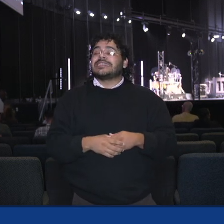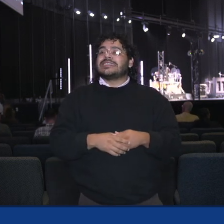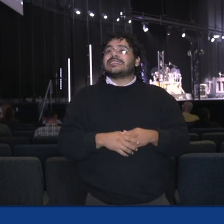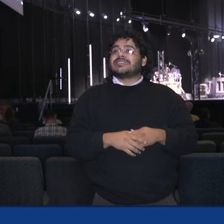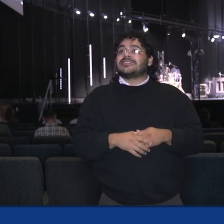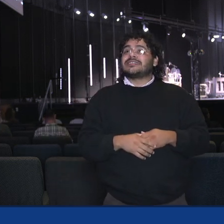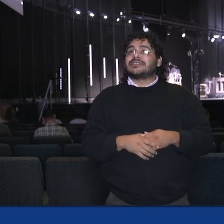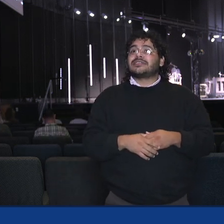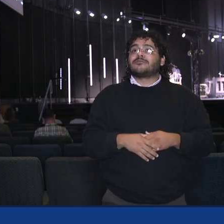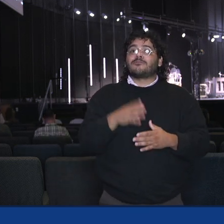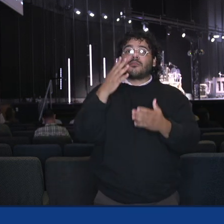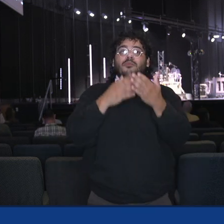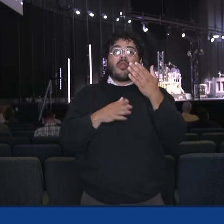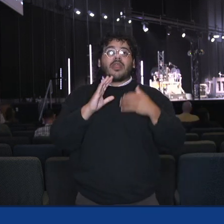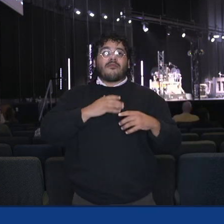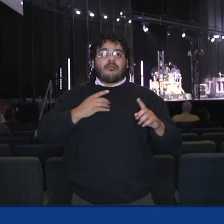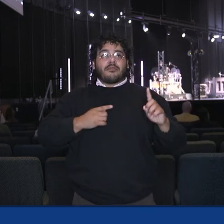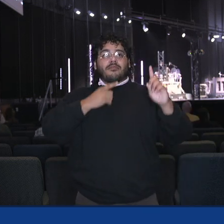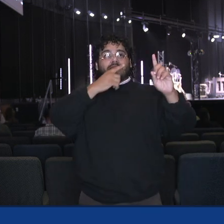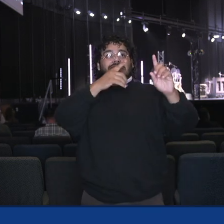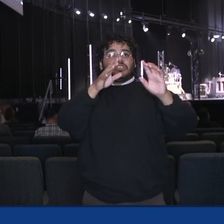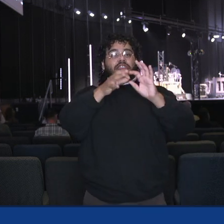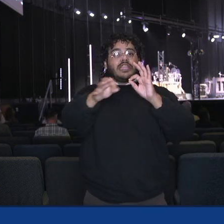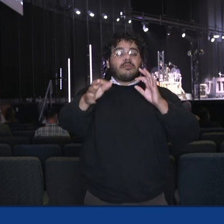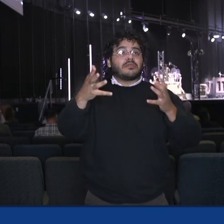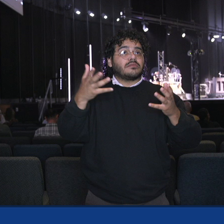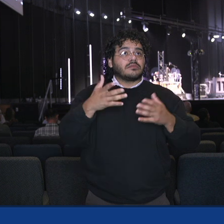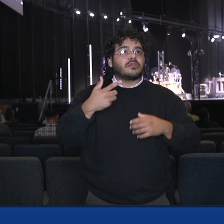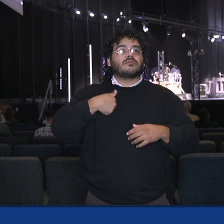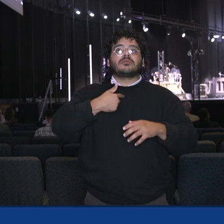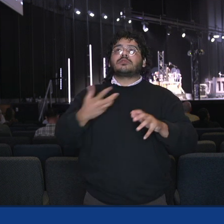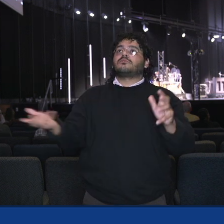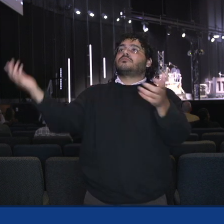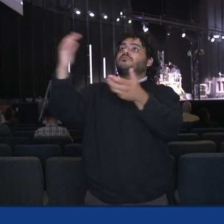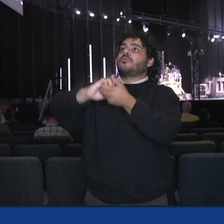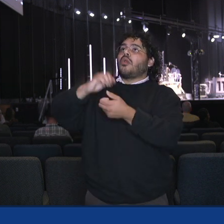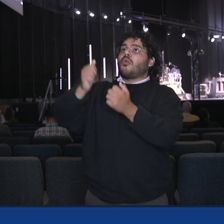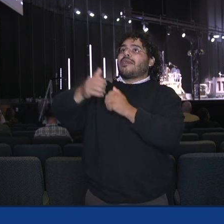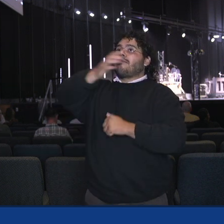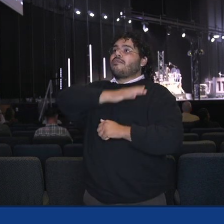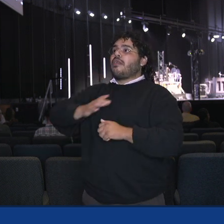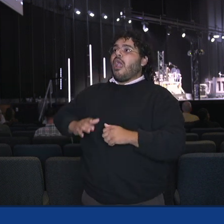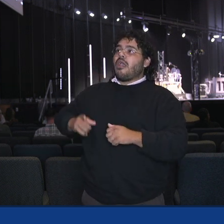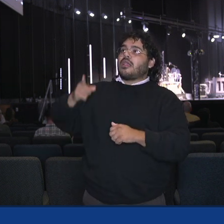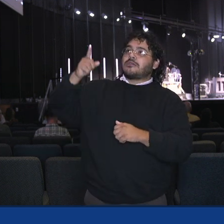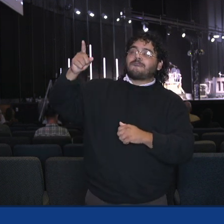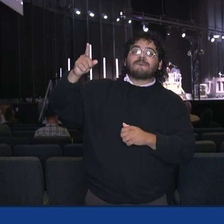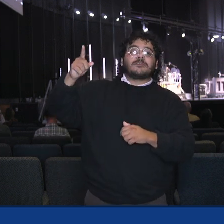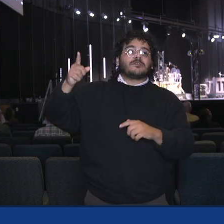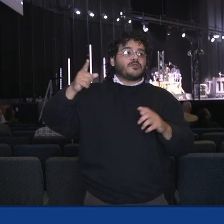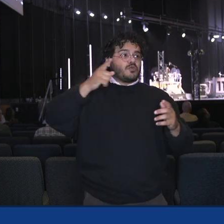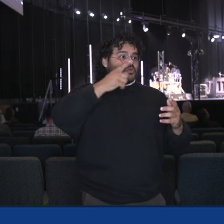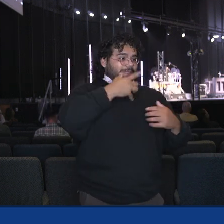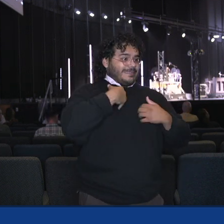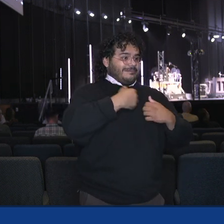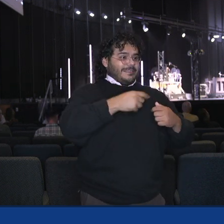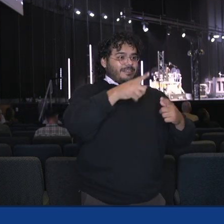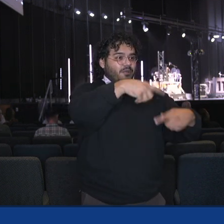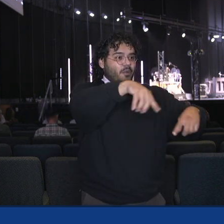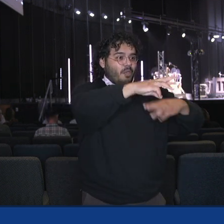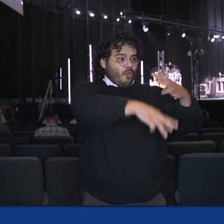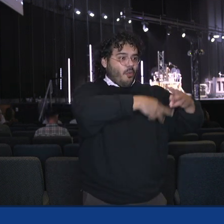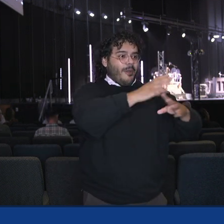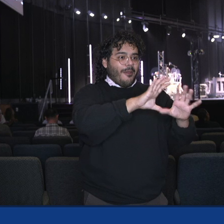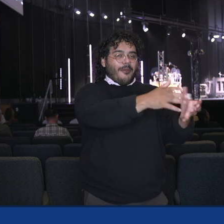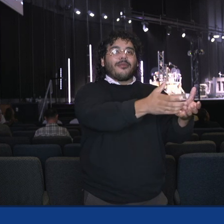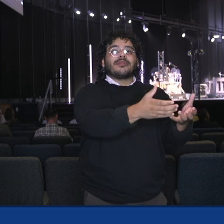Part of our mission statement here is that we want to partner with Christ to heal the world. And many of you guys,